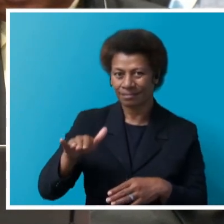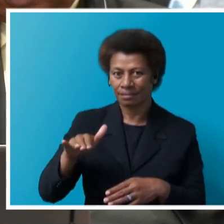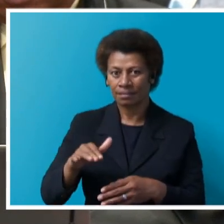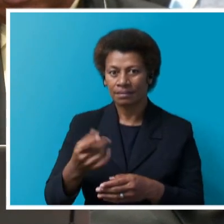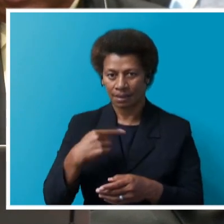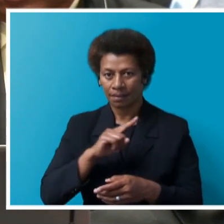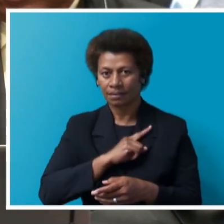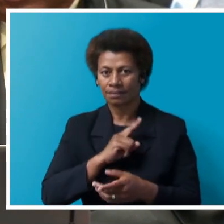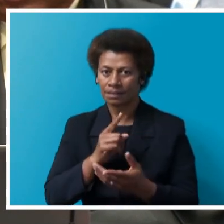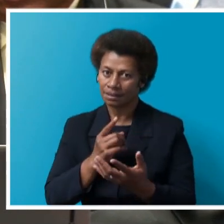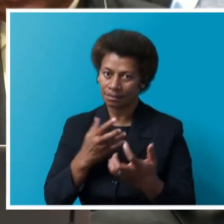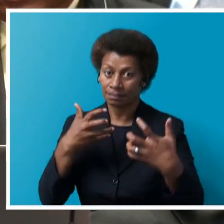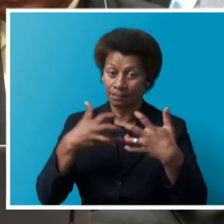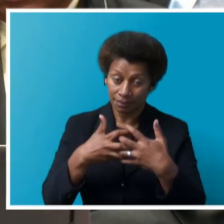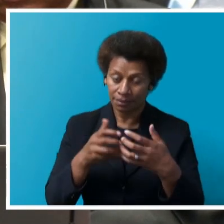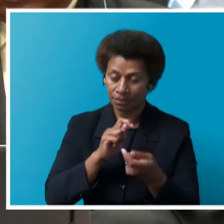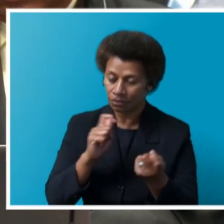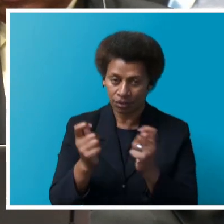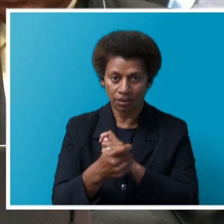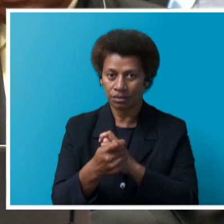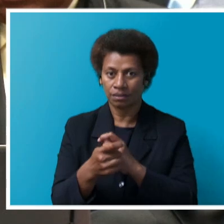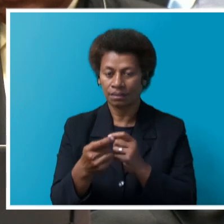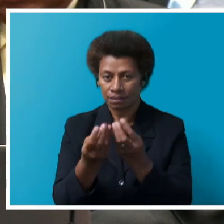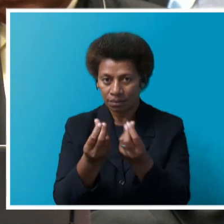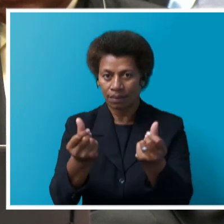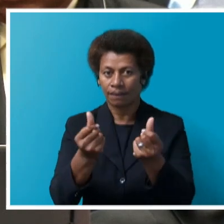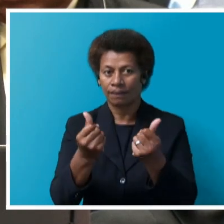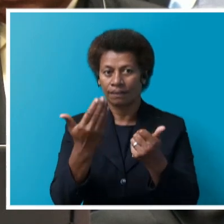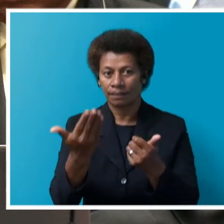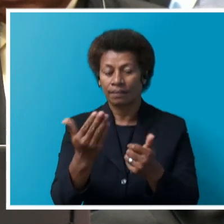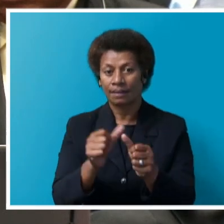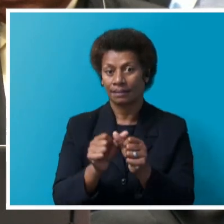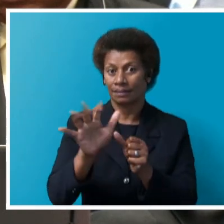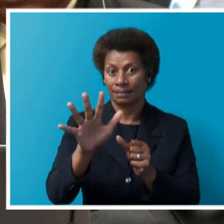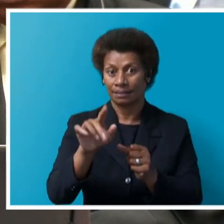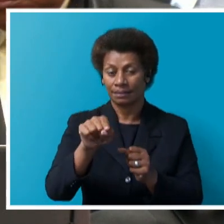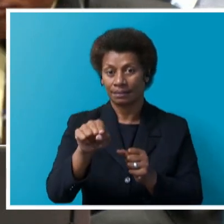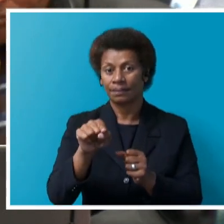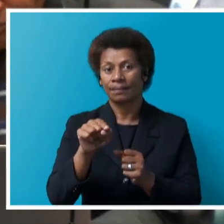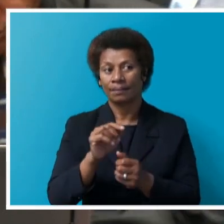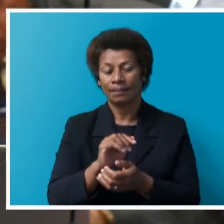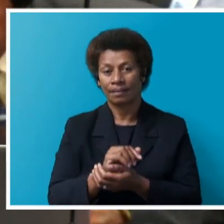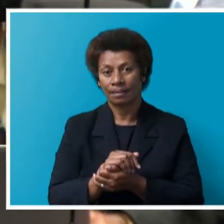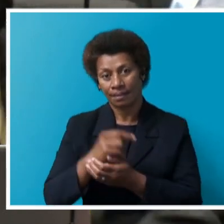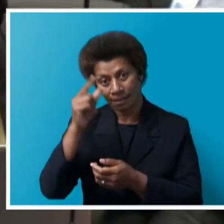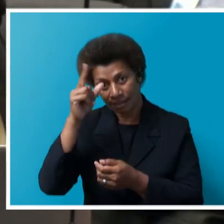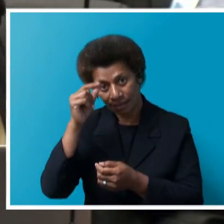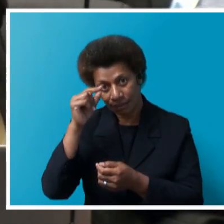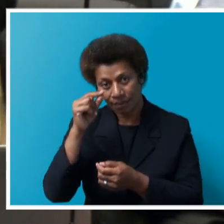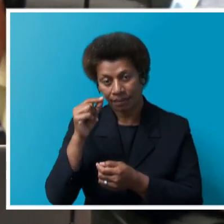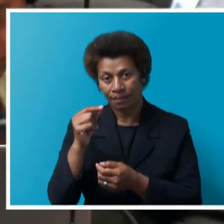adapt, innovate, and take decisive decisions and actions. His Excellency also invoked two Itoke